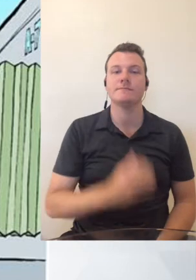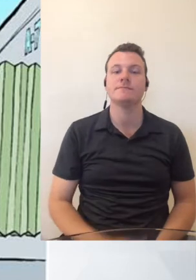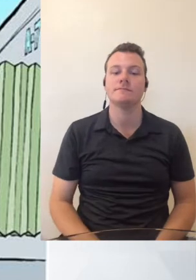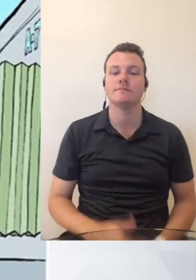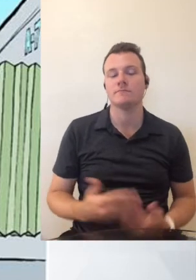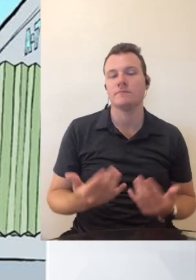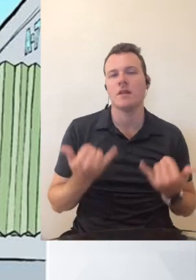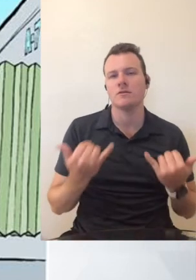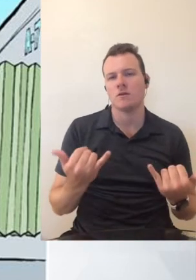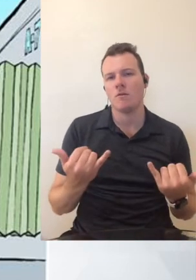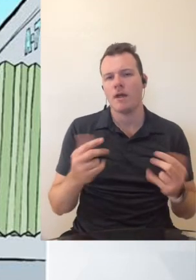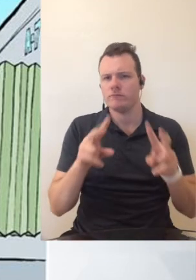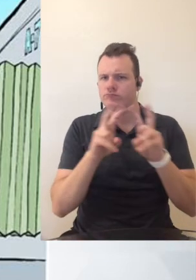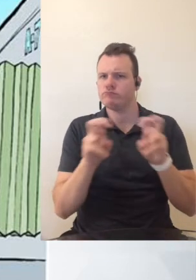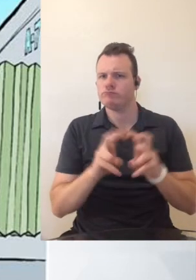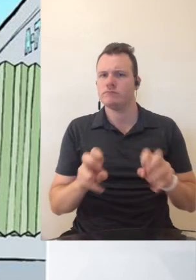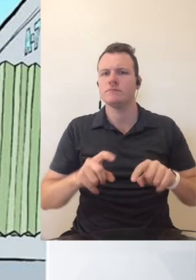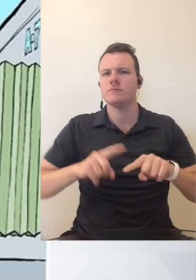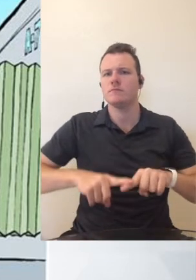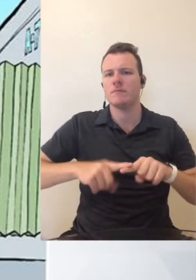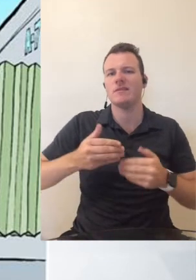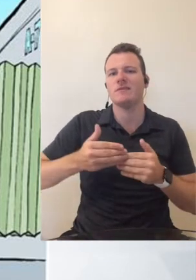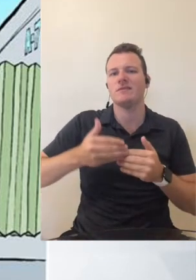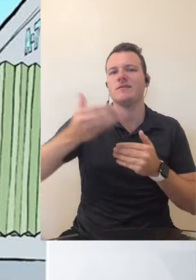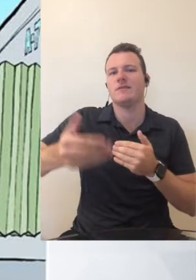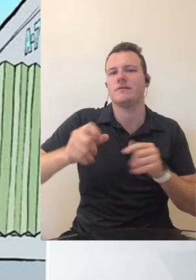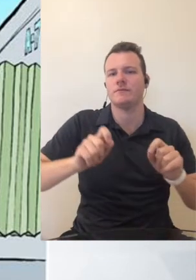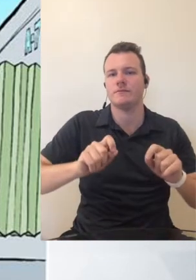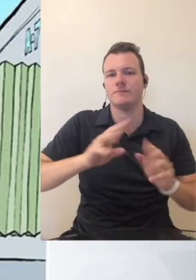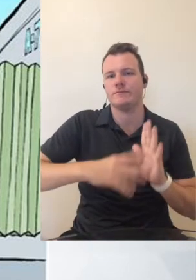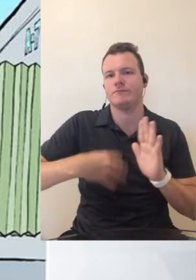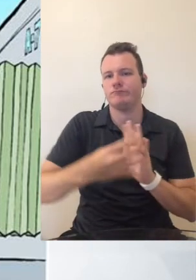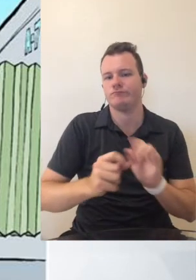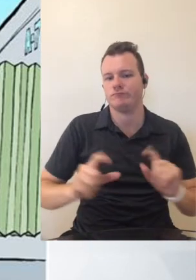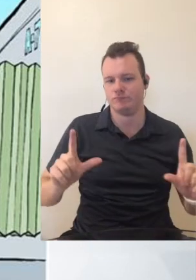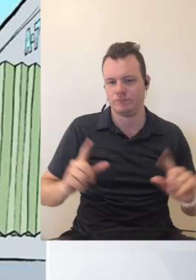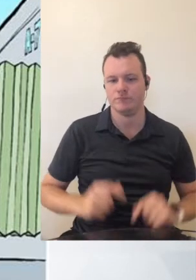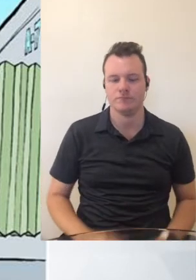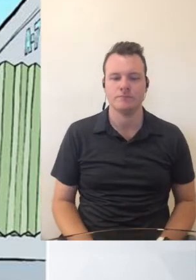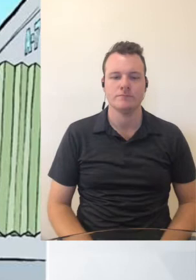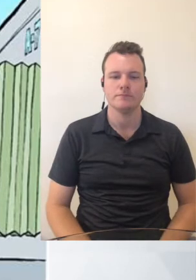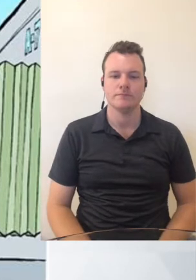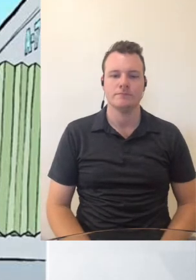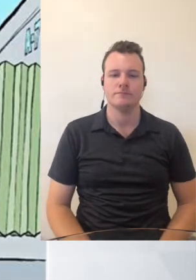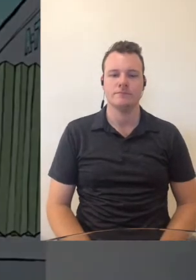look at this as a function of the next graph.